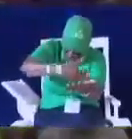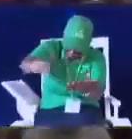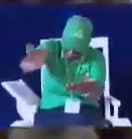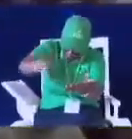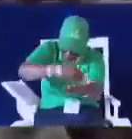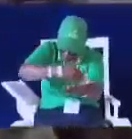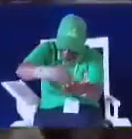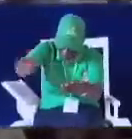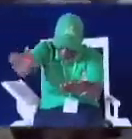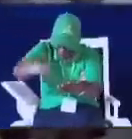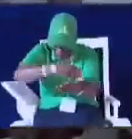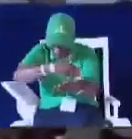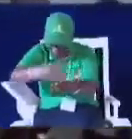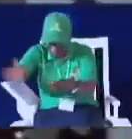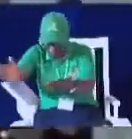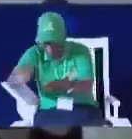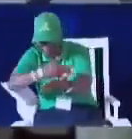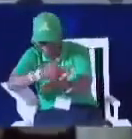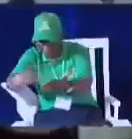yes, I